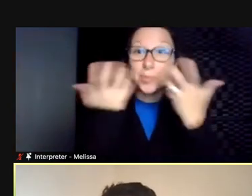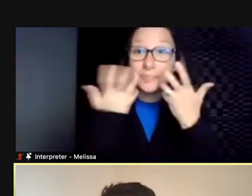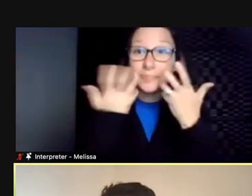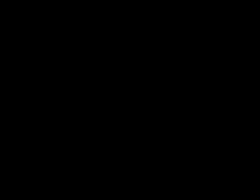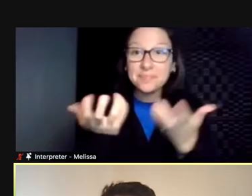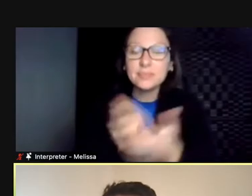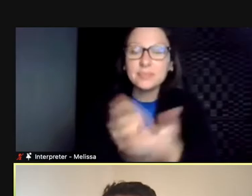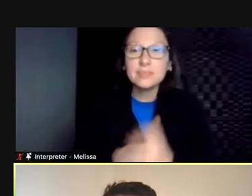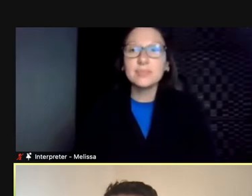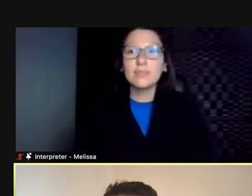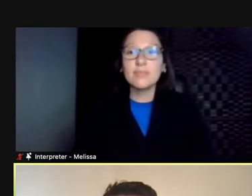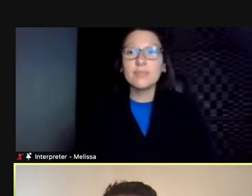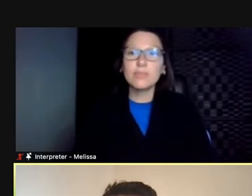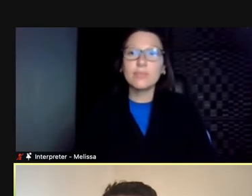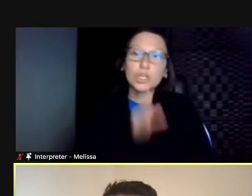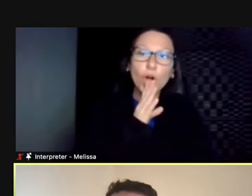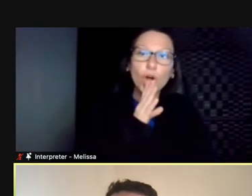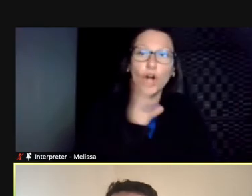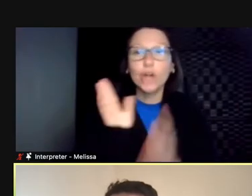okay, talk, eat,